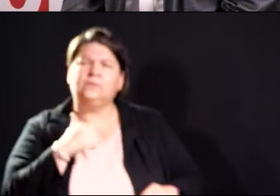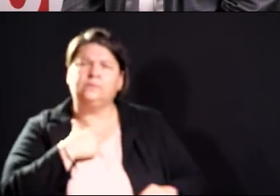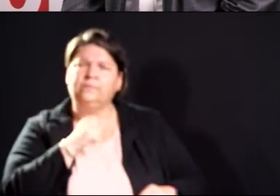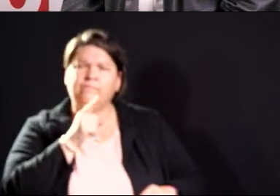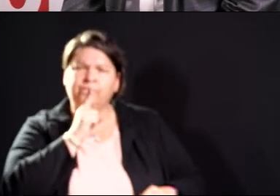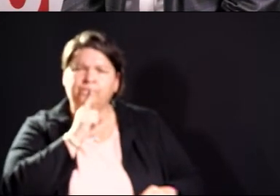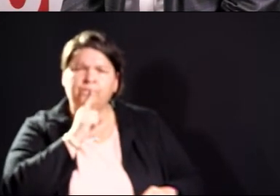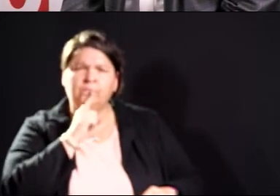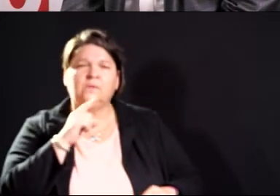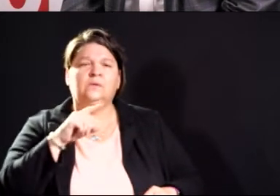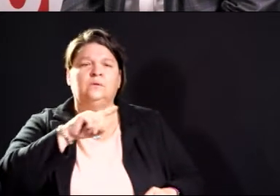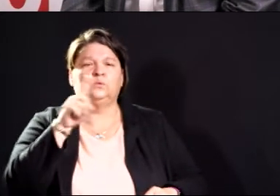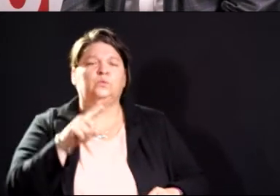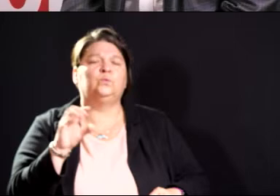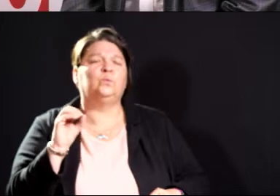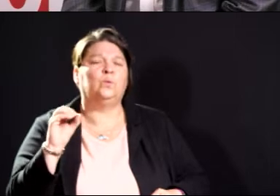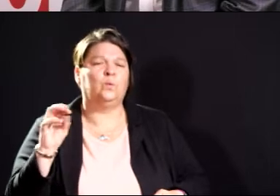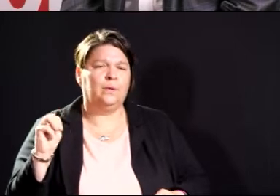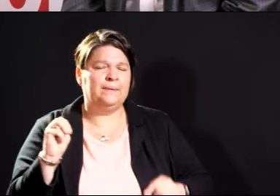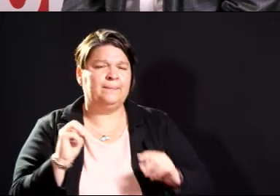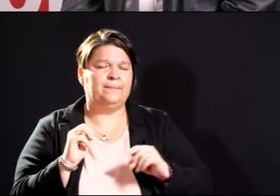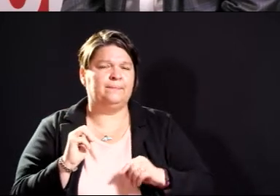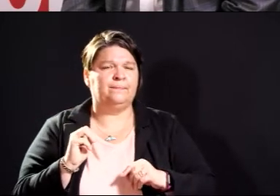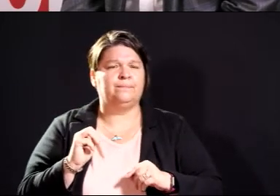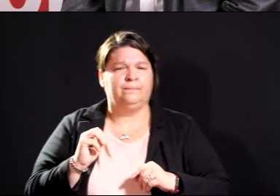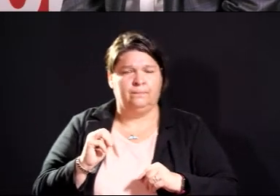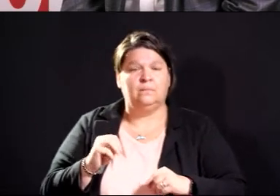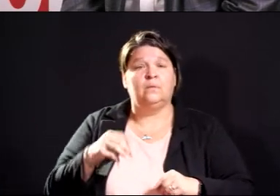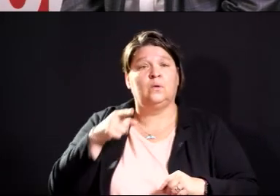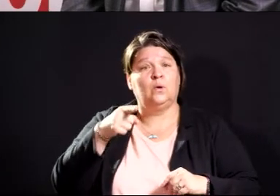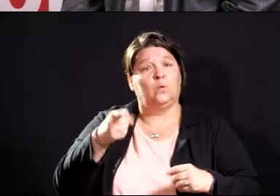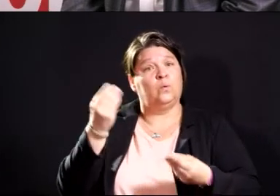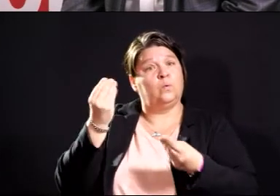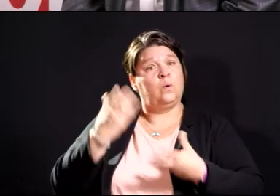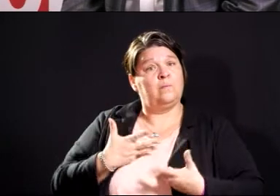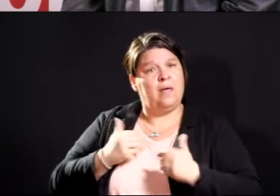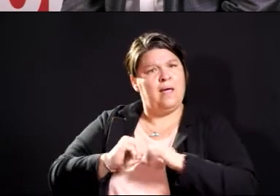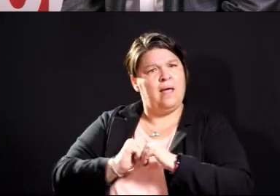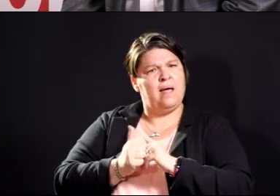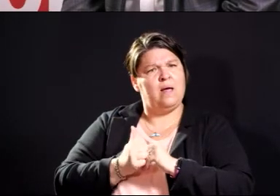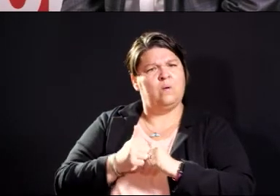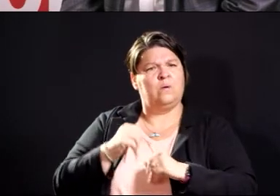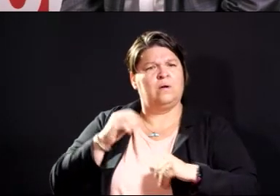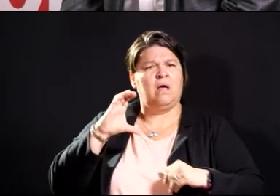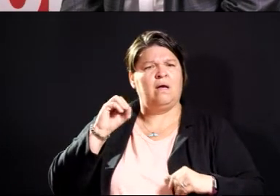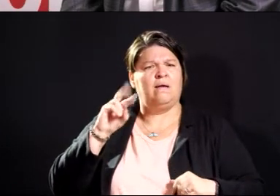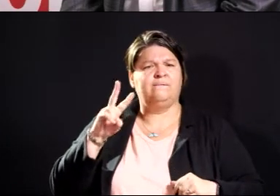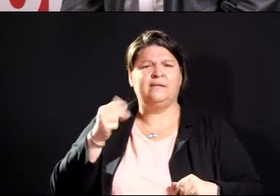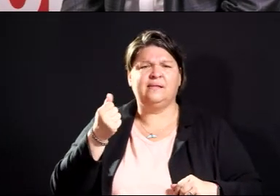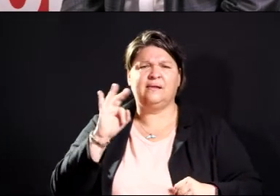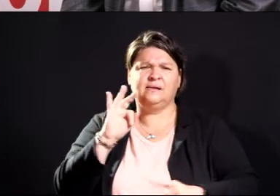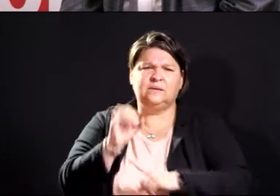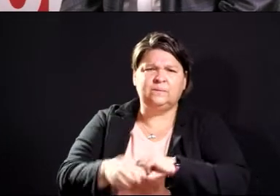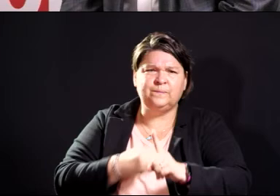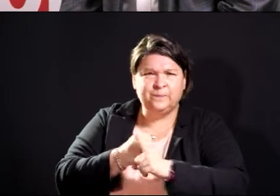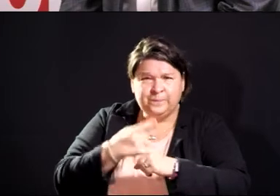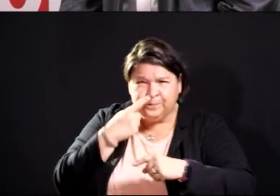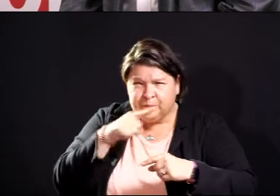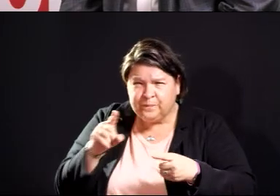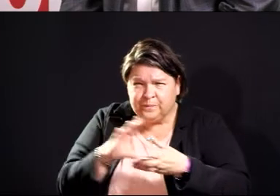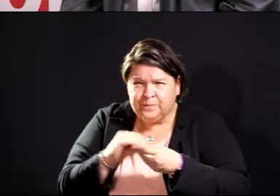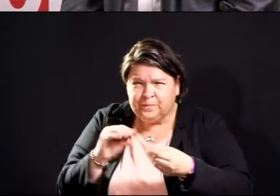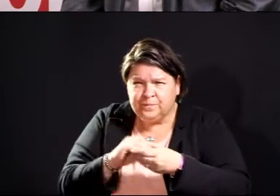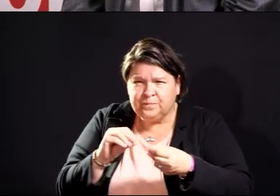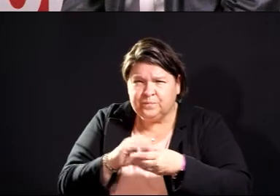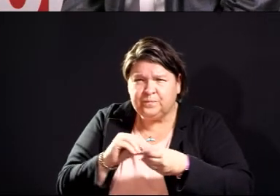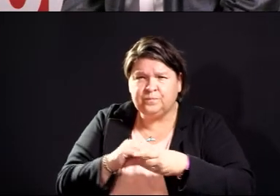call, essentially. And you gave us an update on the impact of COVID-19. Would you share that with our viewers, kind of what